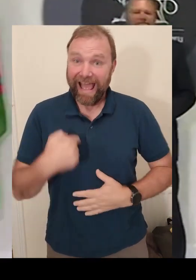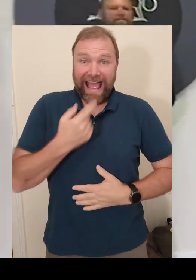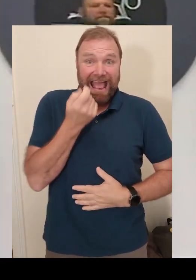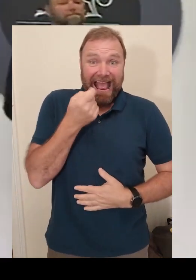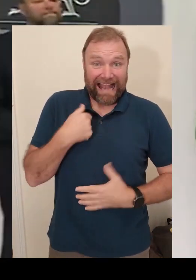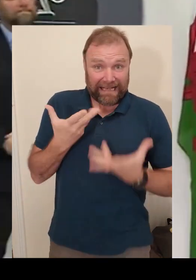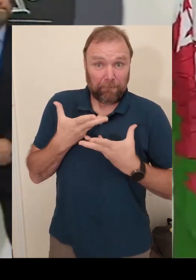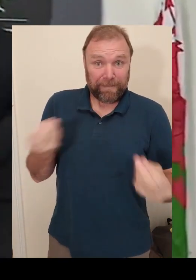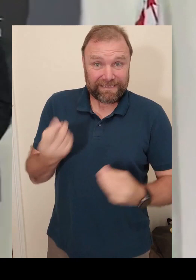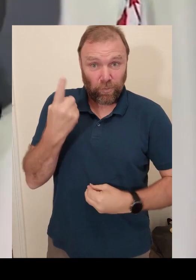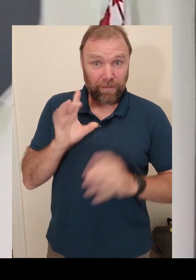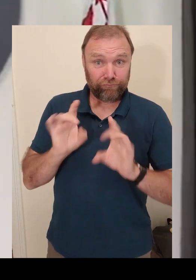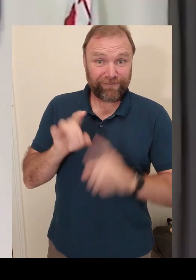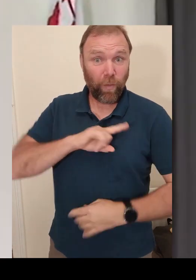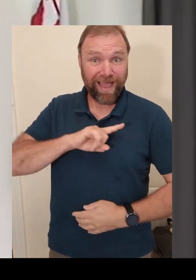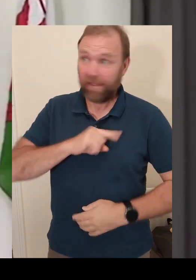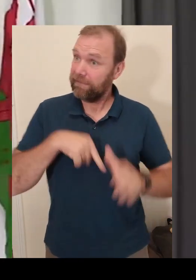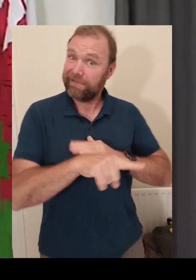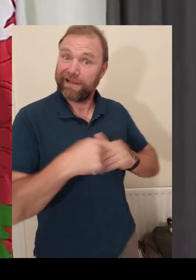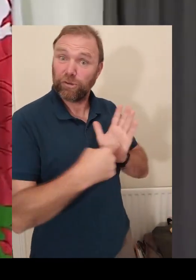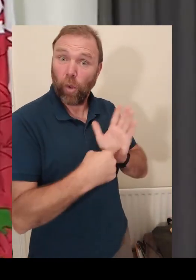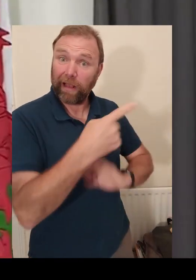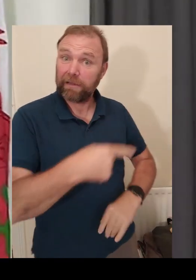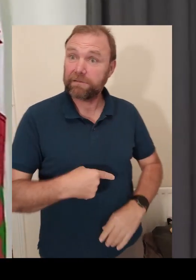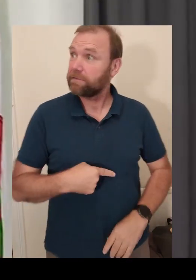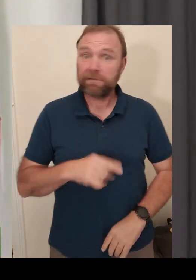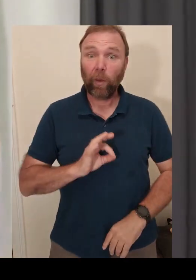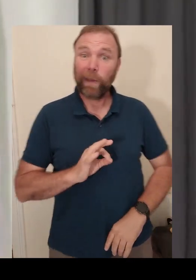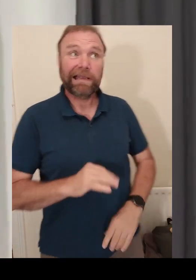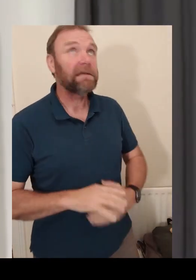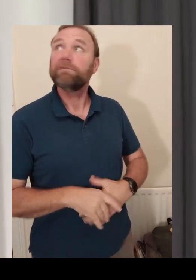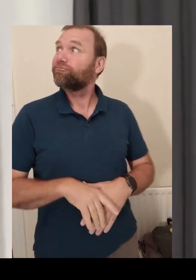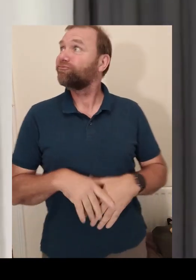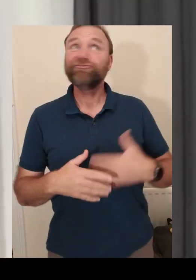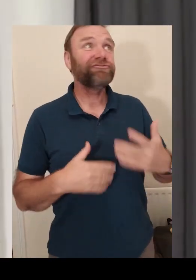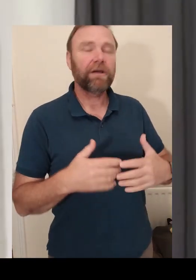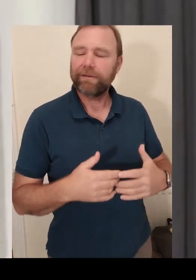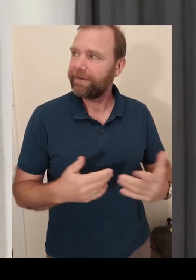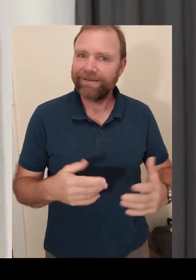or you know, I nearly missed a briefing because I was in the loo.